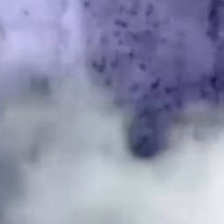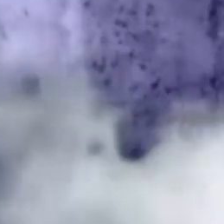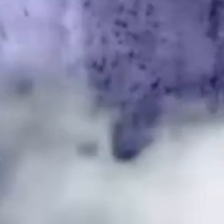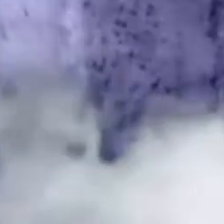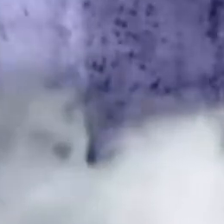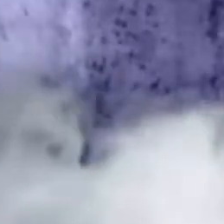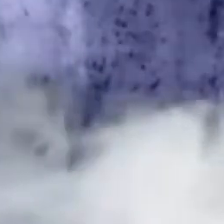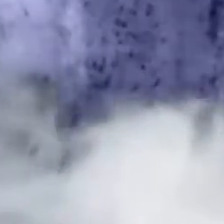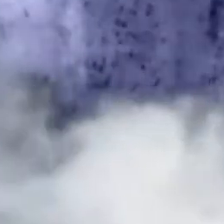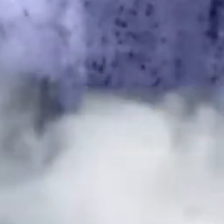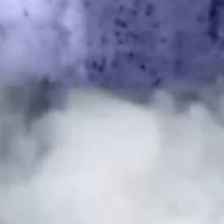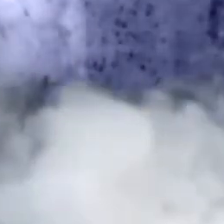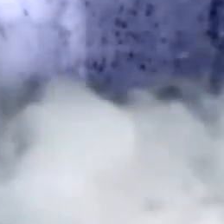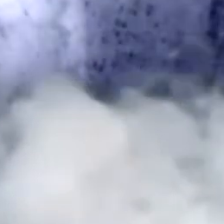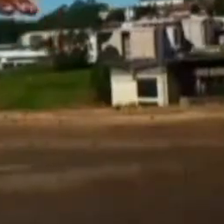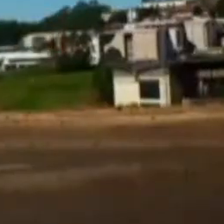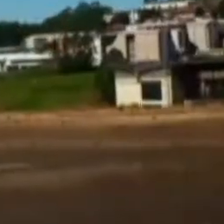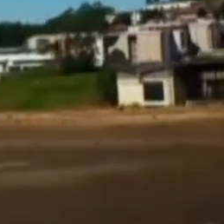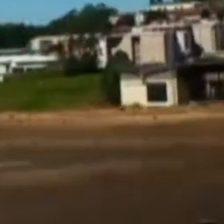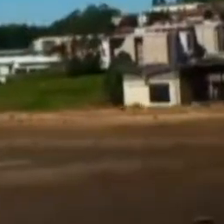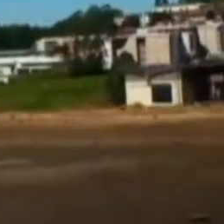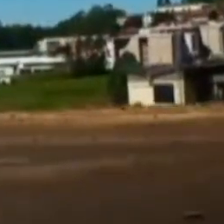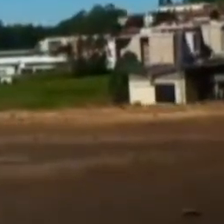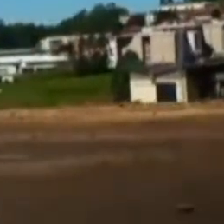I see. Coronavirus is a threat.